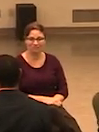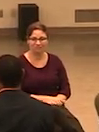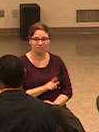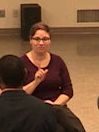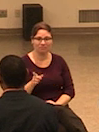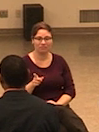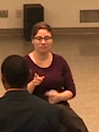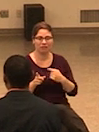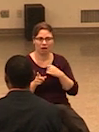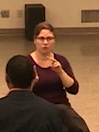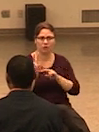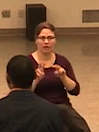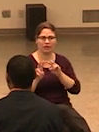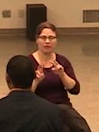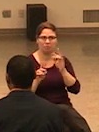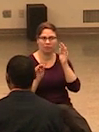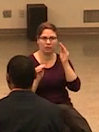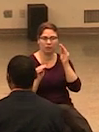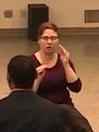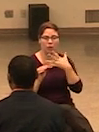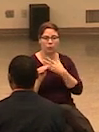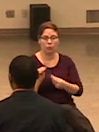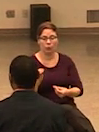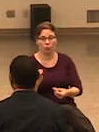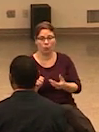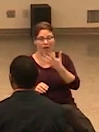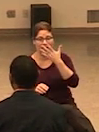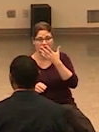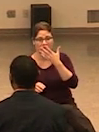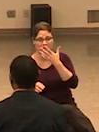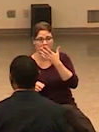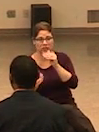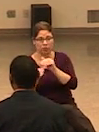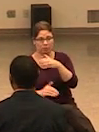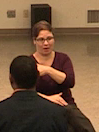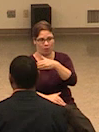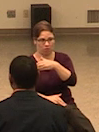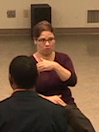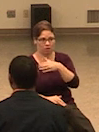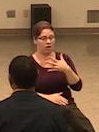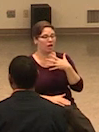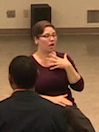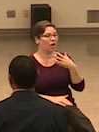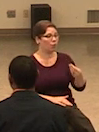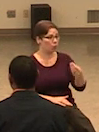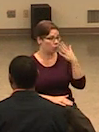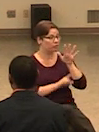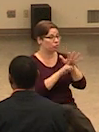I just interpreted it as whiteness is power and white supremacy is the abuse of that